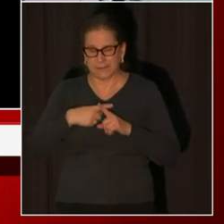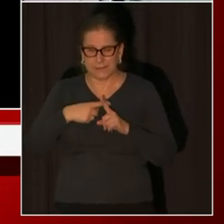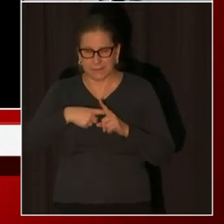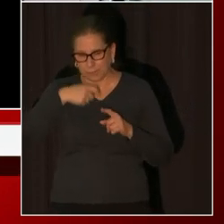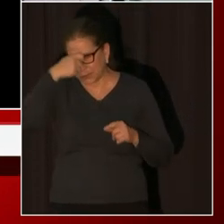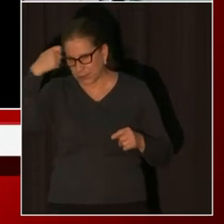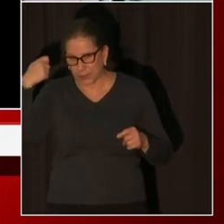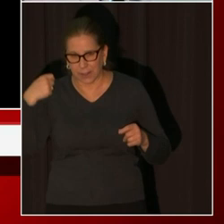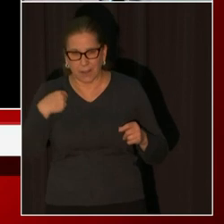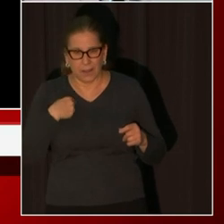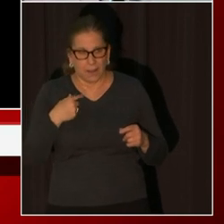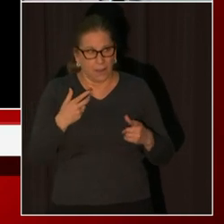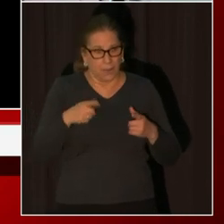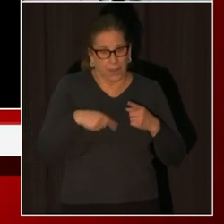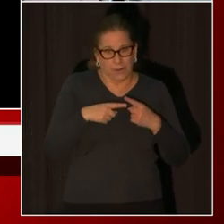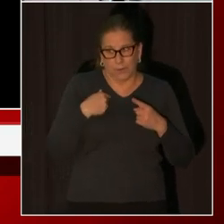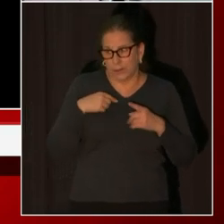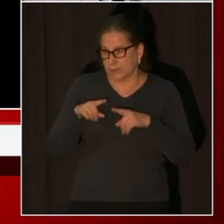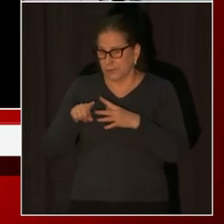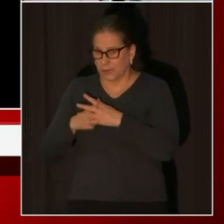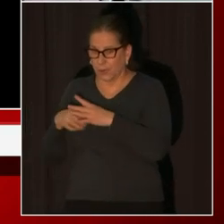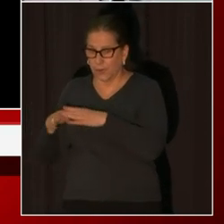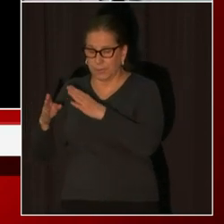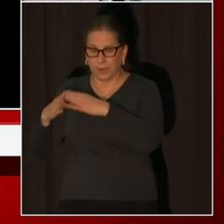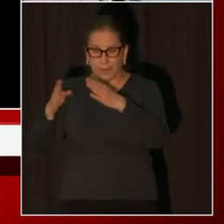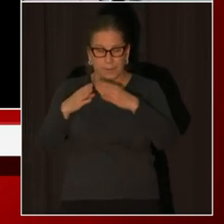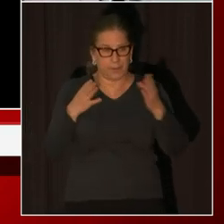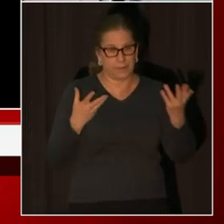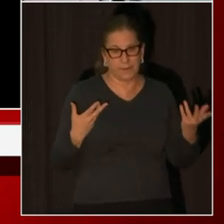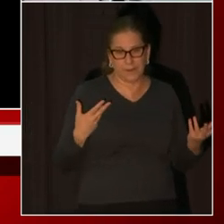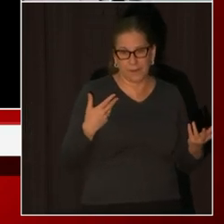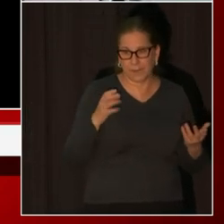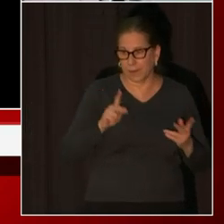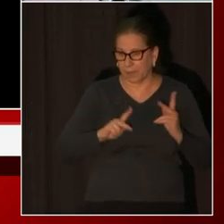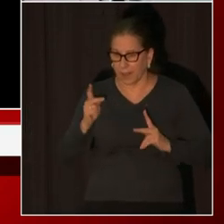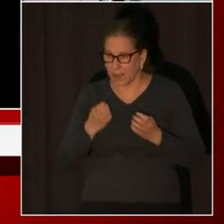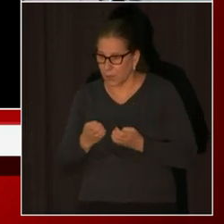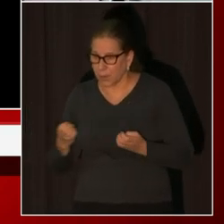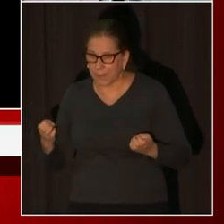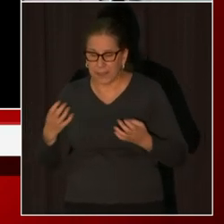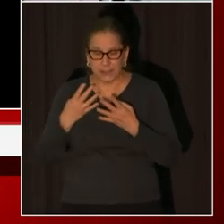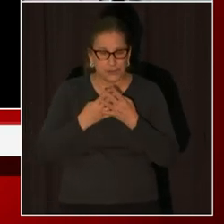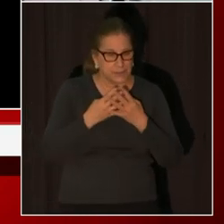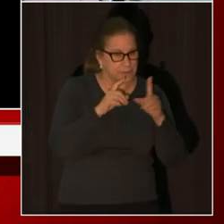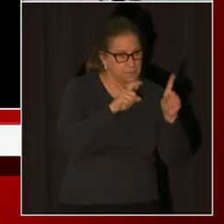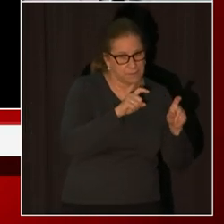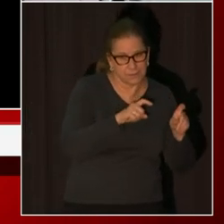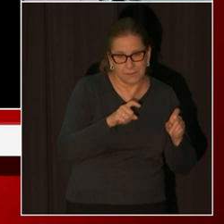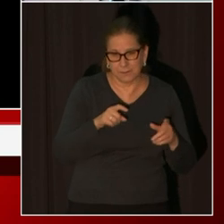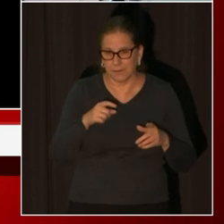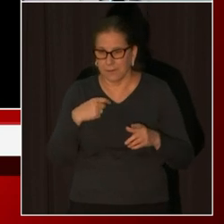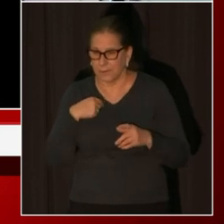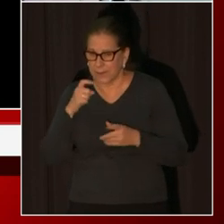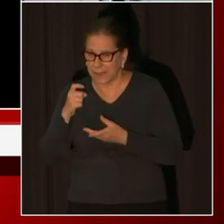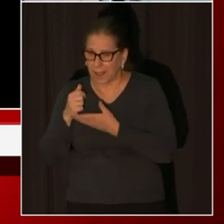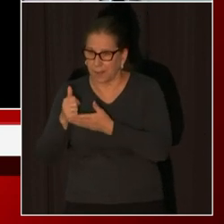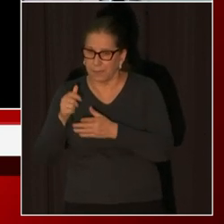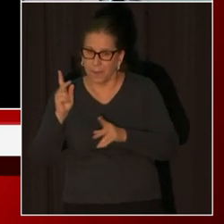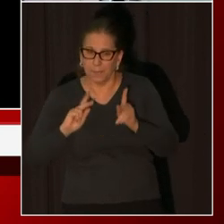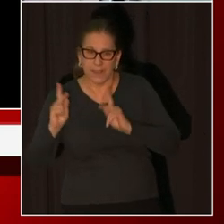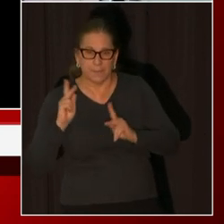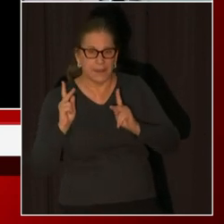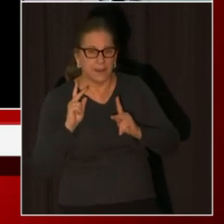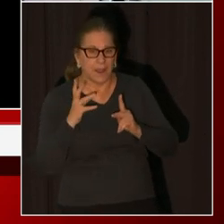We need people and equipment to screen individuals for symptoms. We need to assist businesses with buying PPE and making